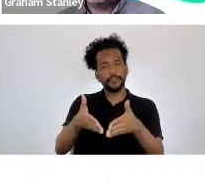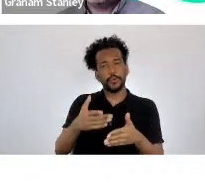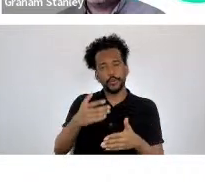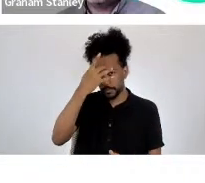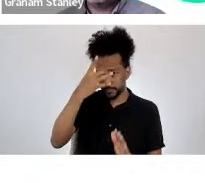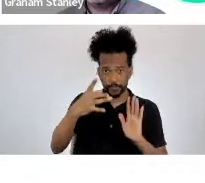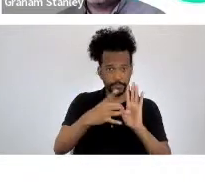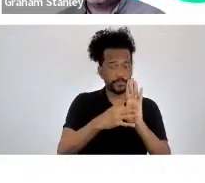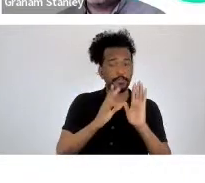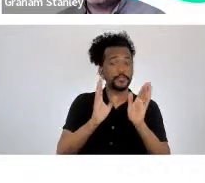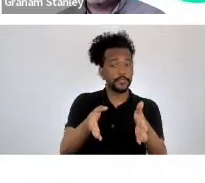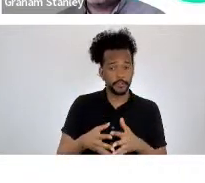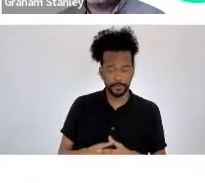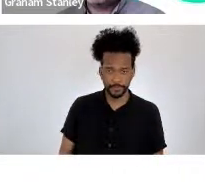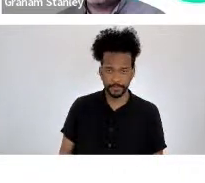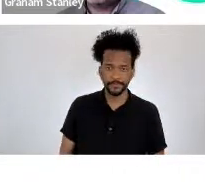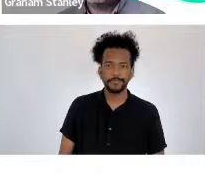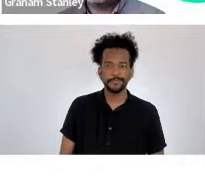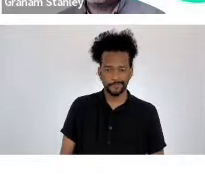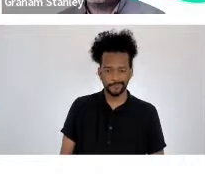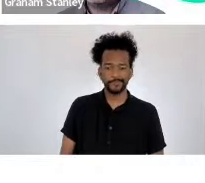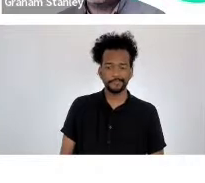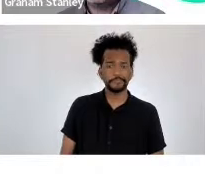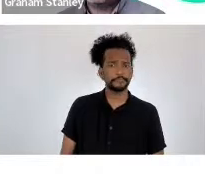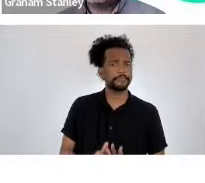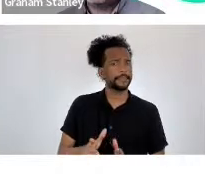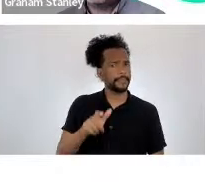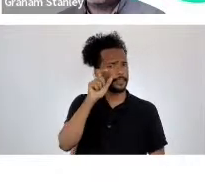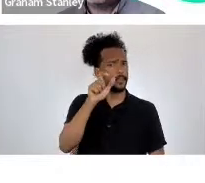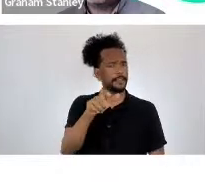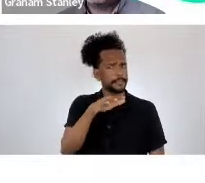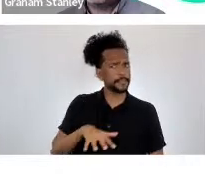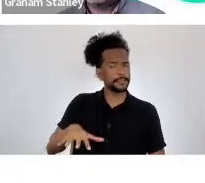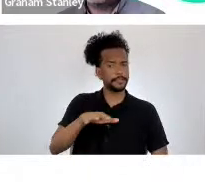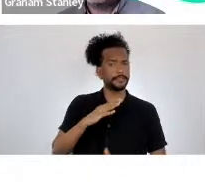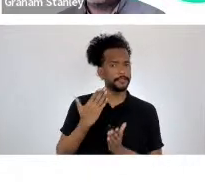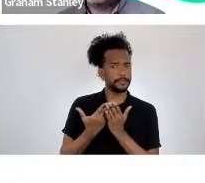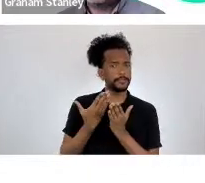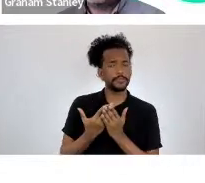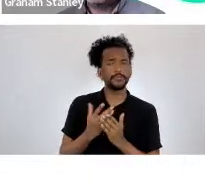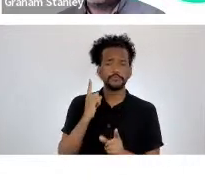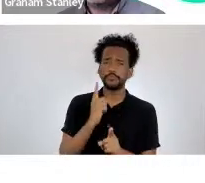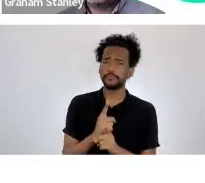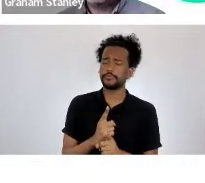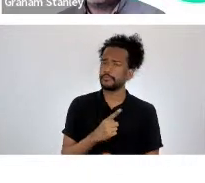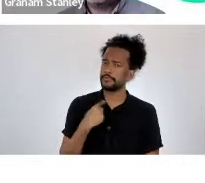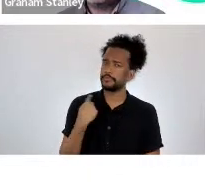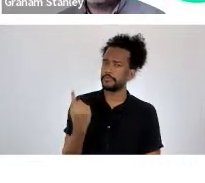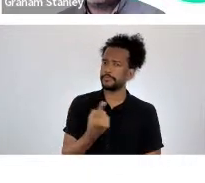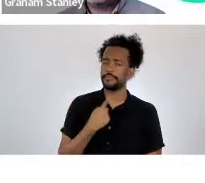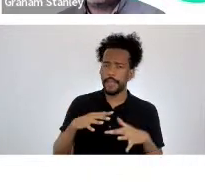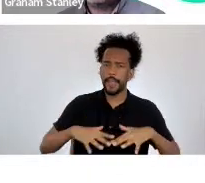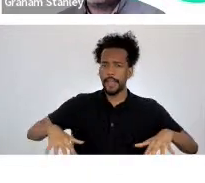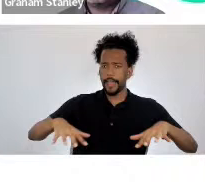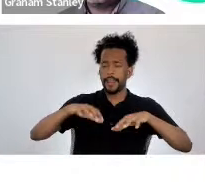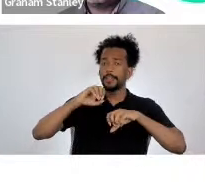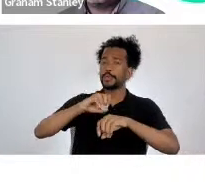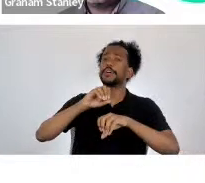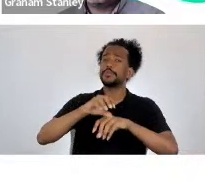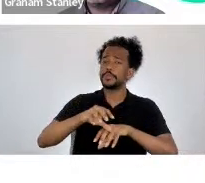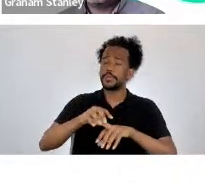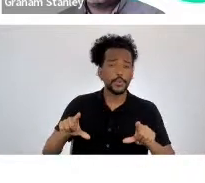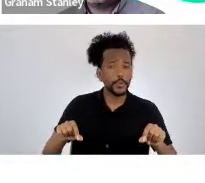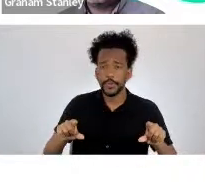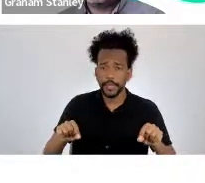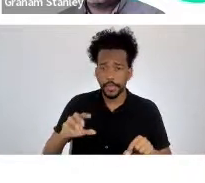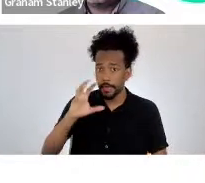been very interesting in those studies is we've found out of all educational fields, language learning came